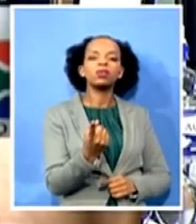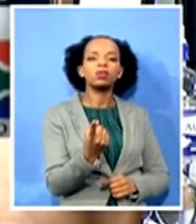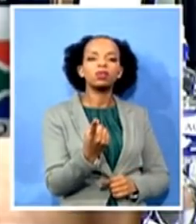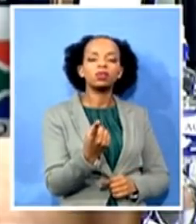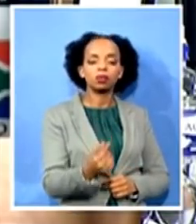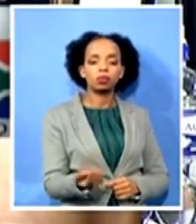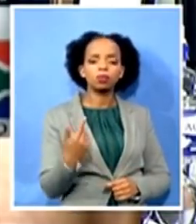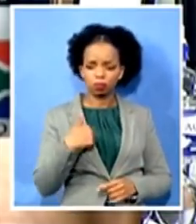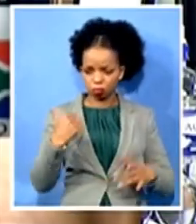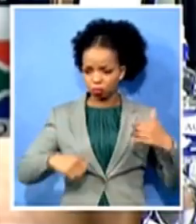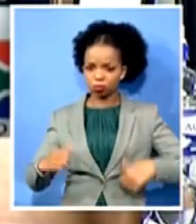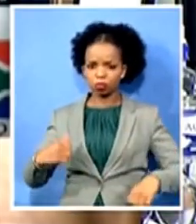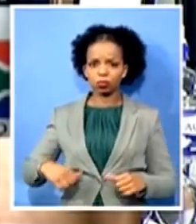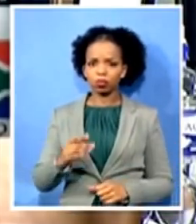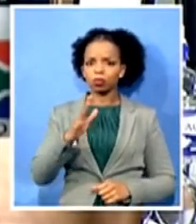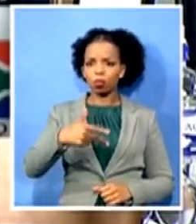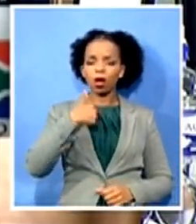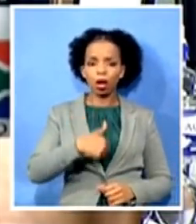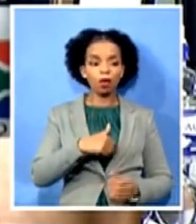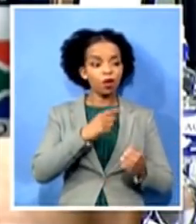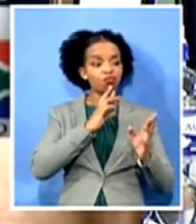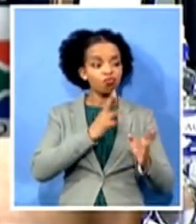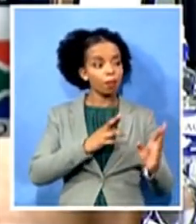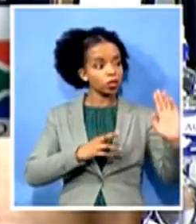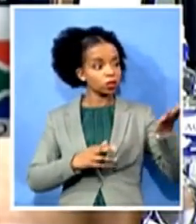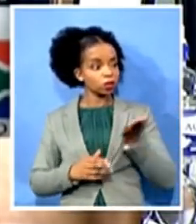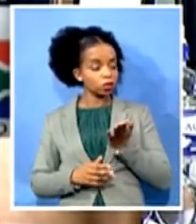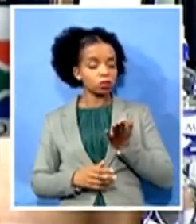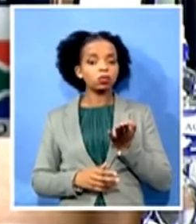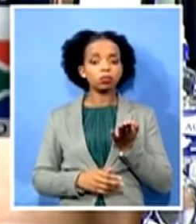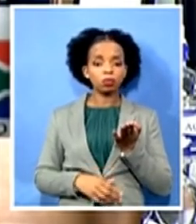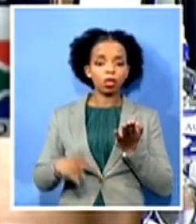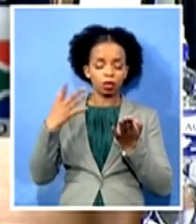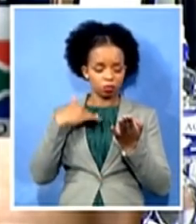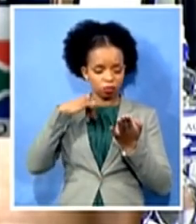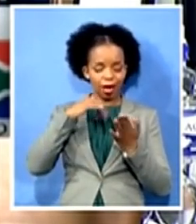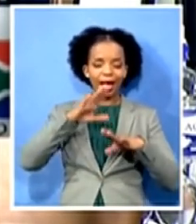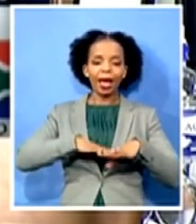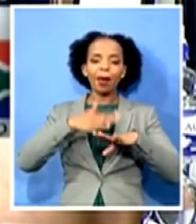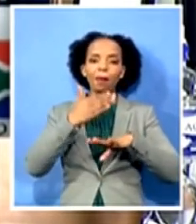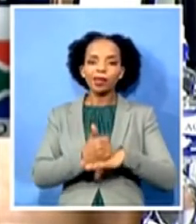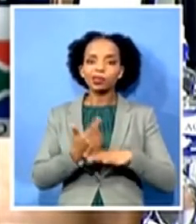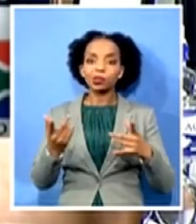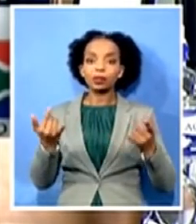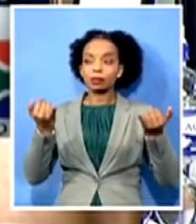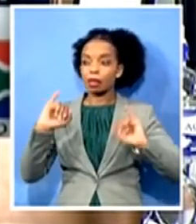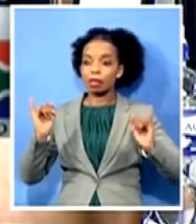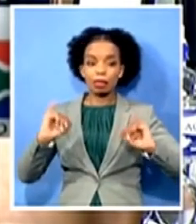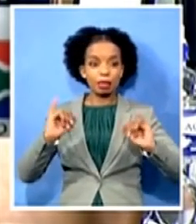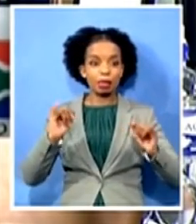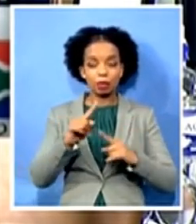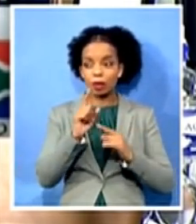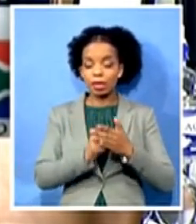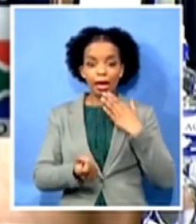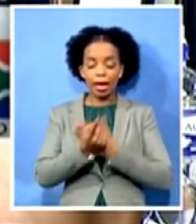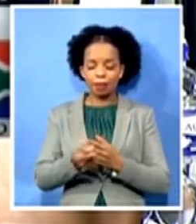report based on the seriousness of what has happened, which is illegal. The people who were